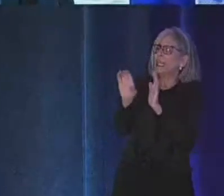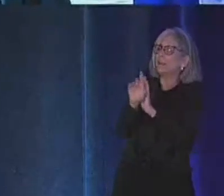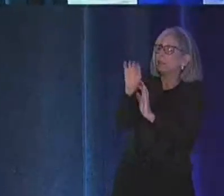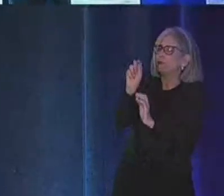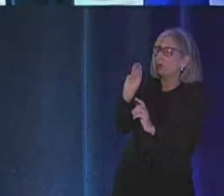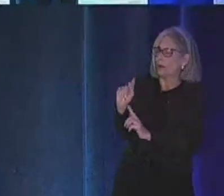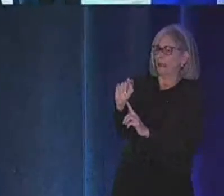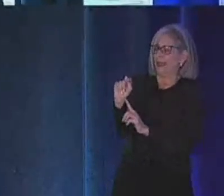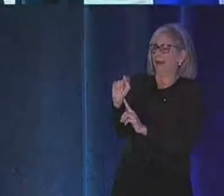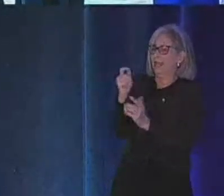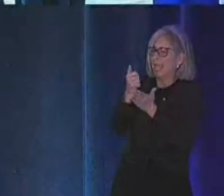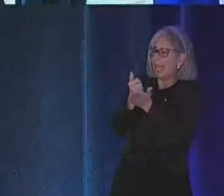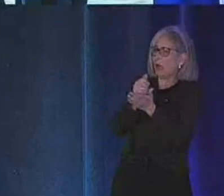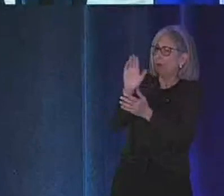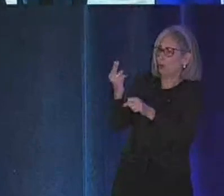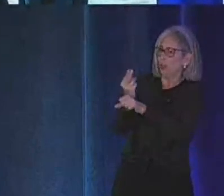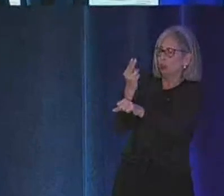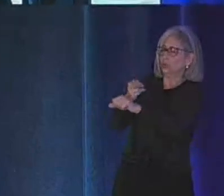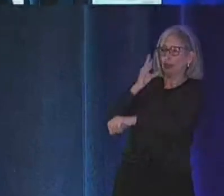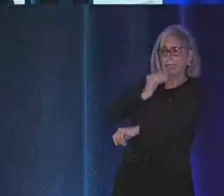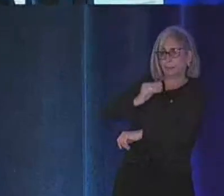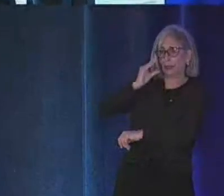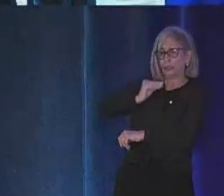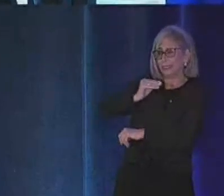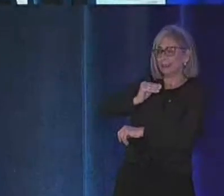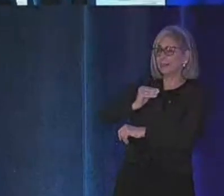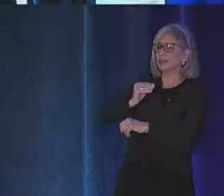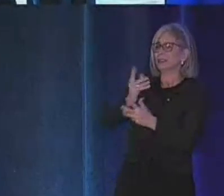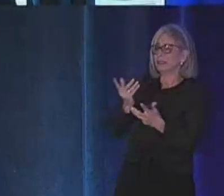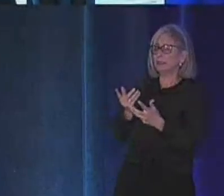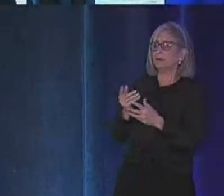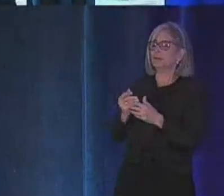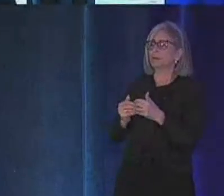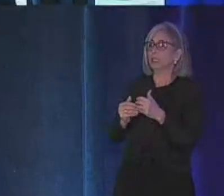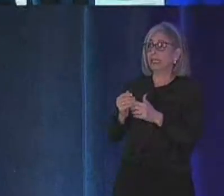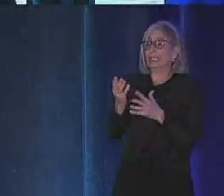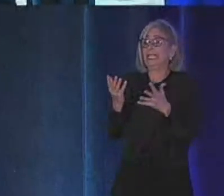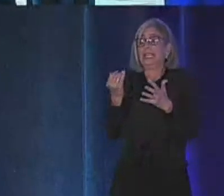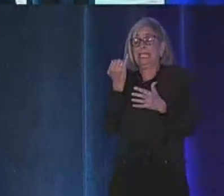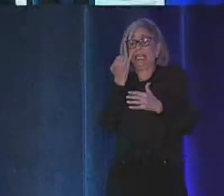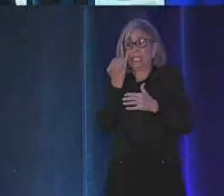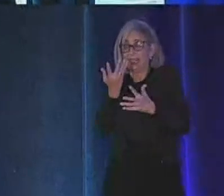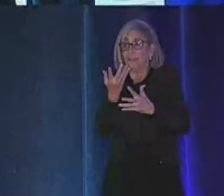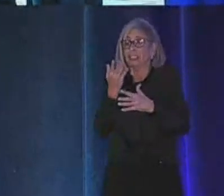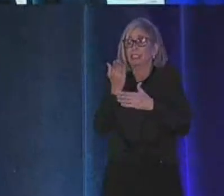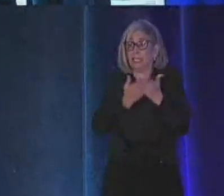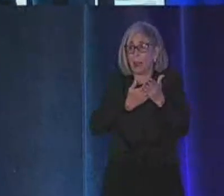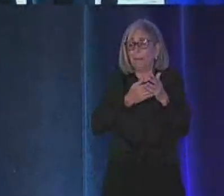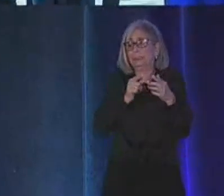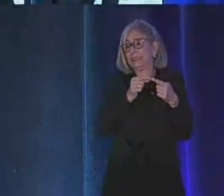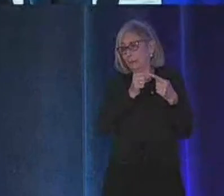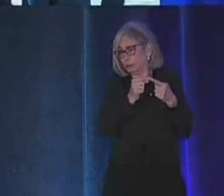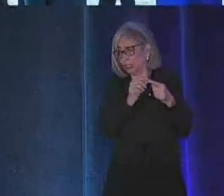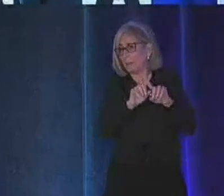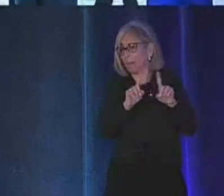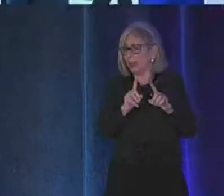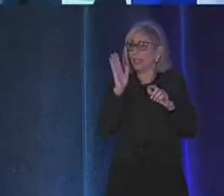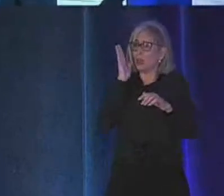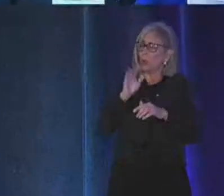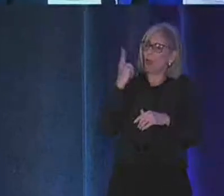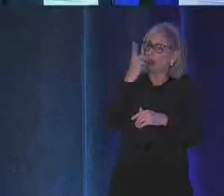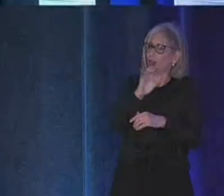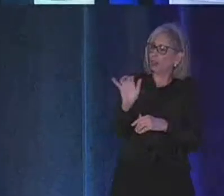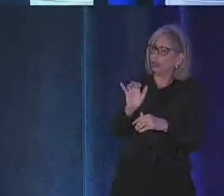to help your user experience. In all likelihood, and I say in all likelihood, but there are some exceptions, it's going to